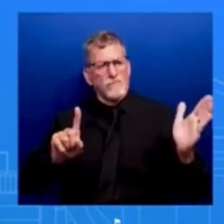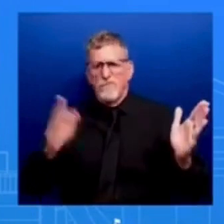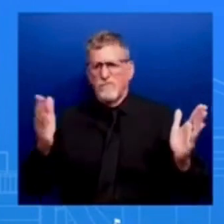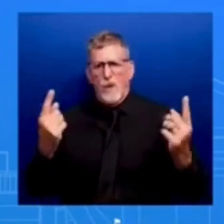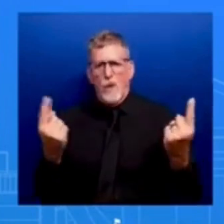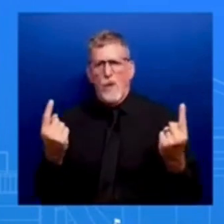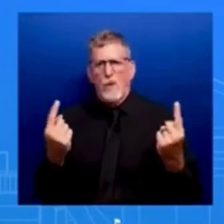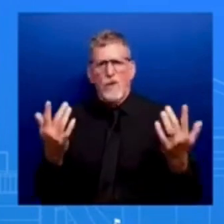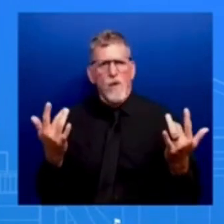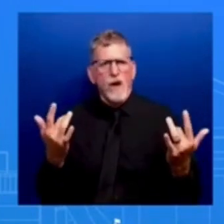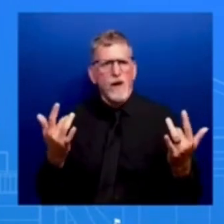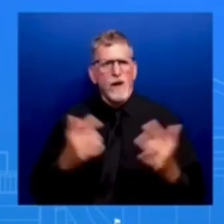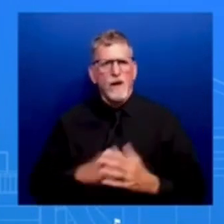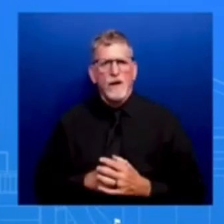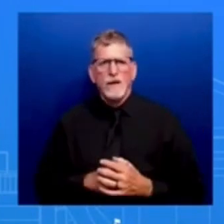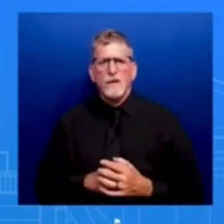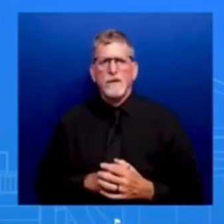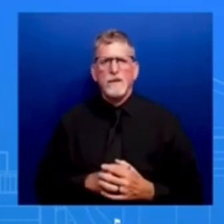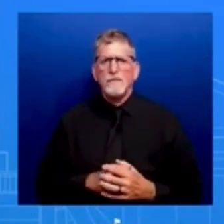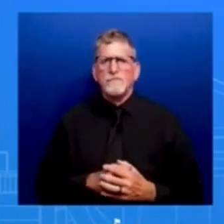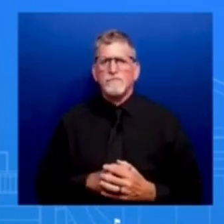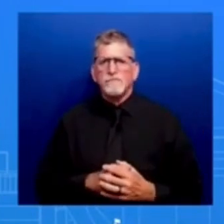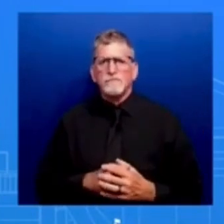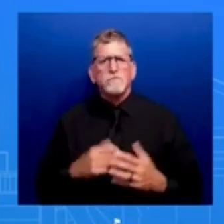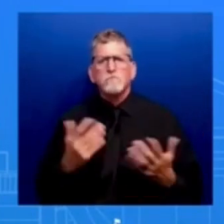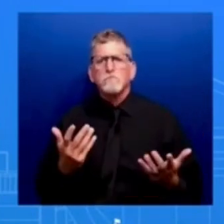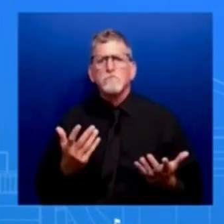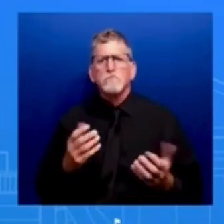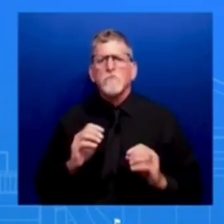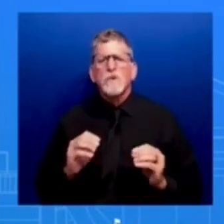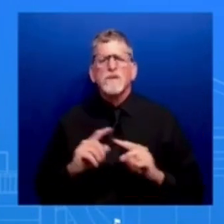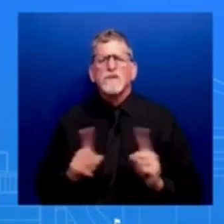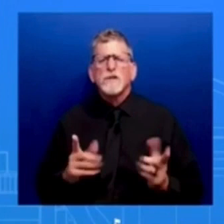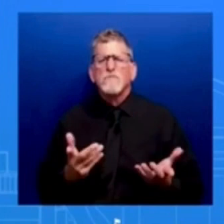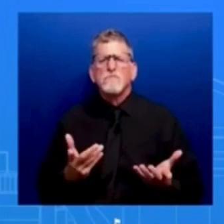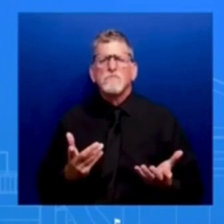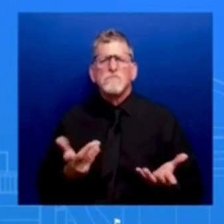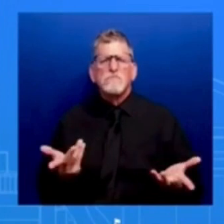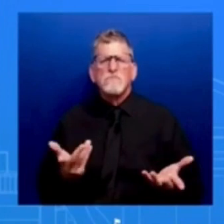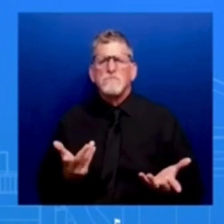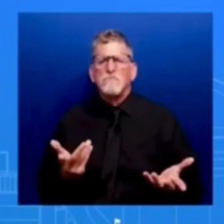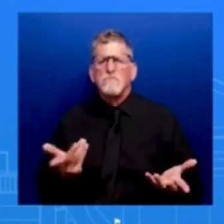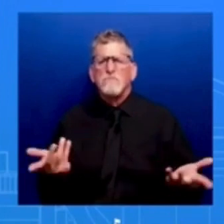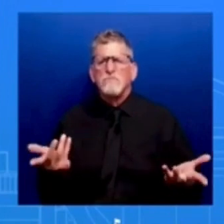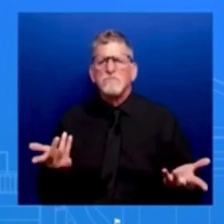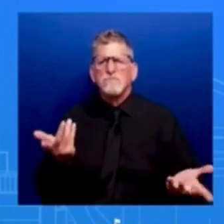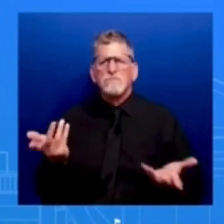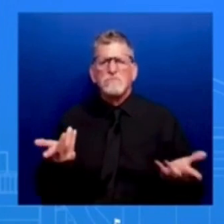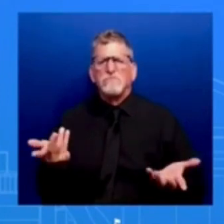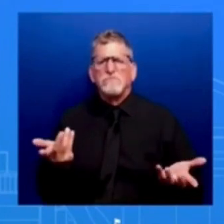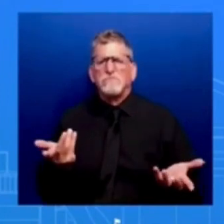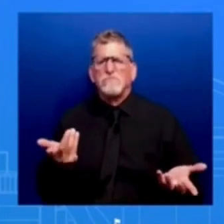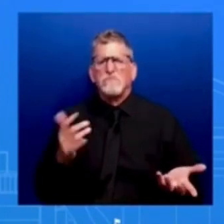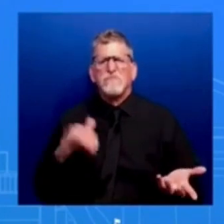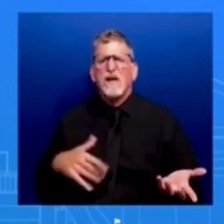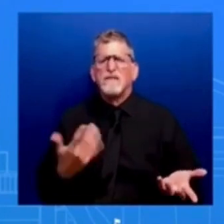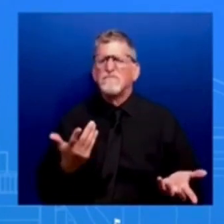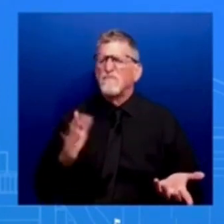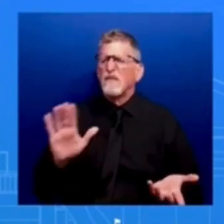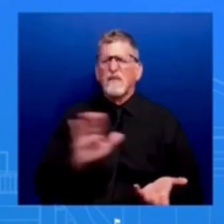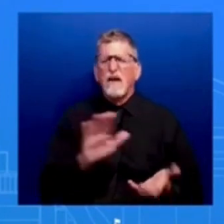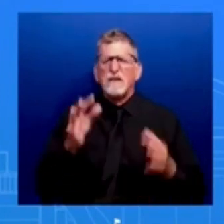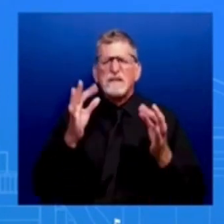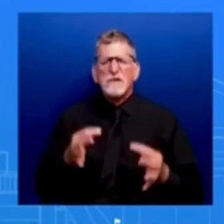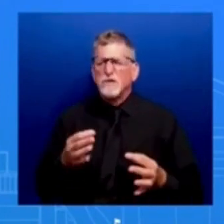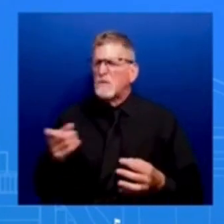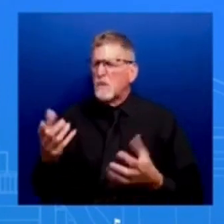with our folks here and the visiting country, and a decision is made on if there is a 2+2 or